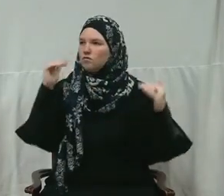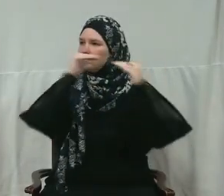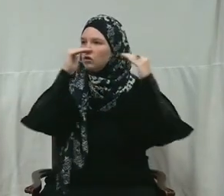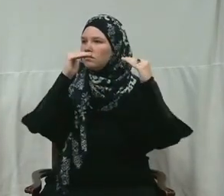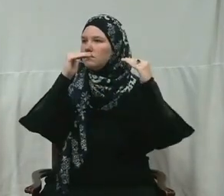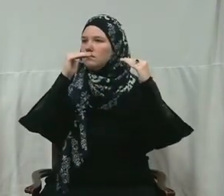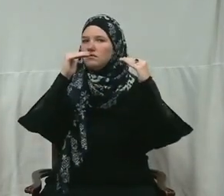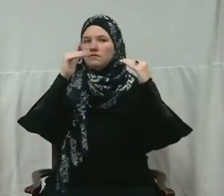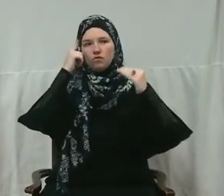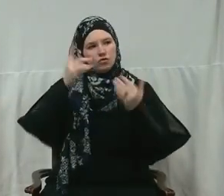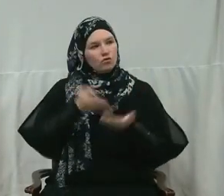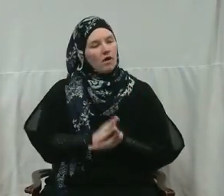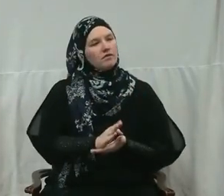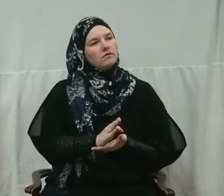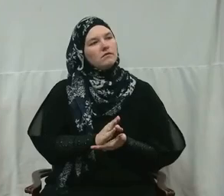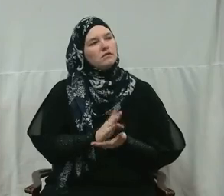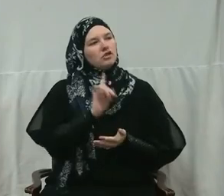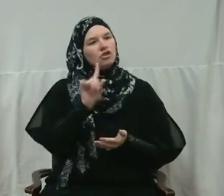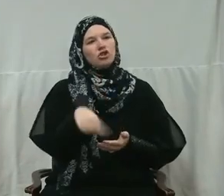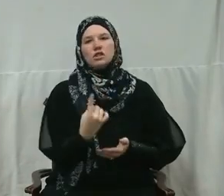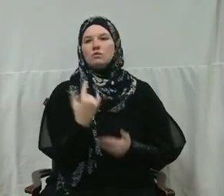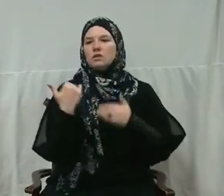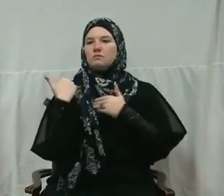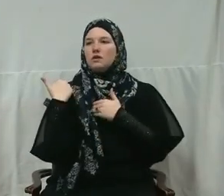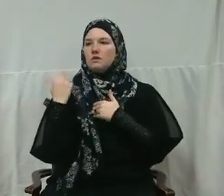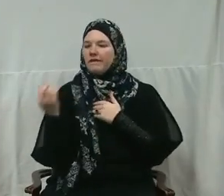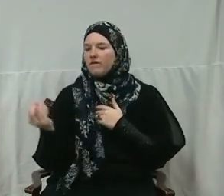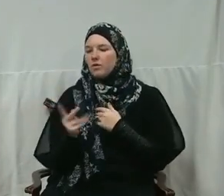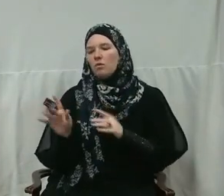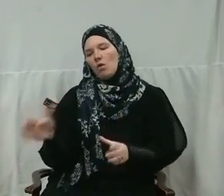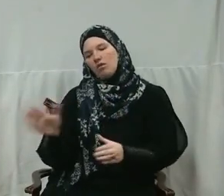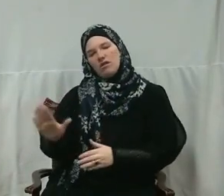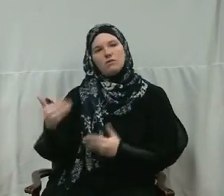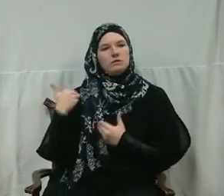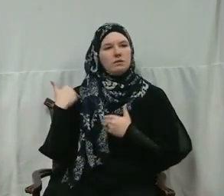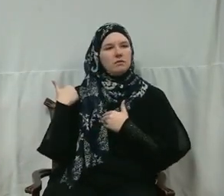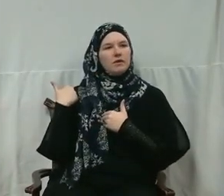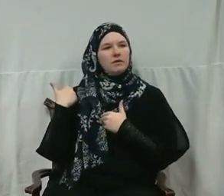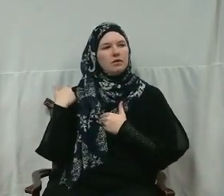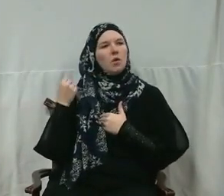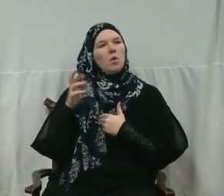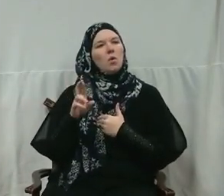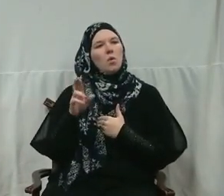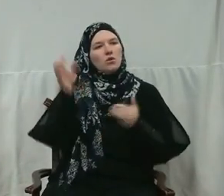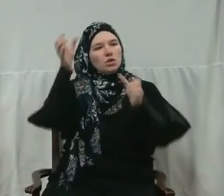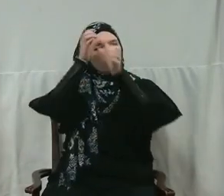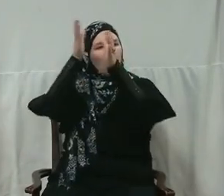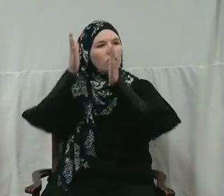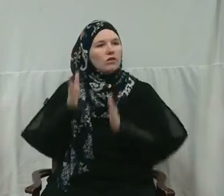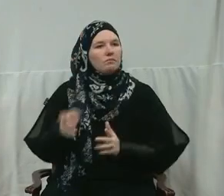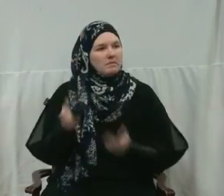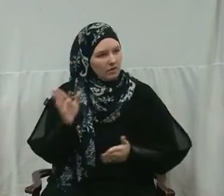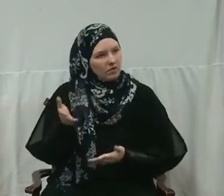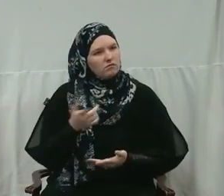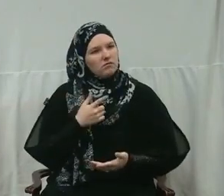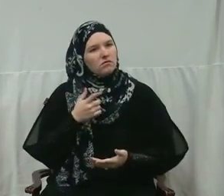or rights is just the responsibility of the few, or the scholars, or